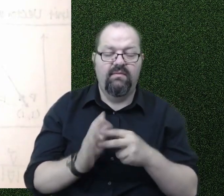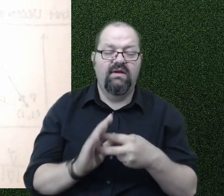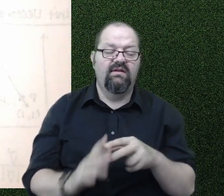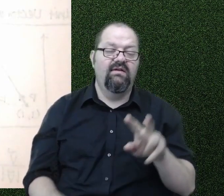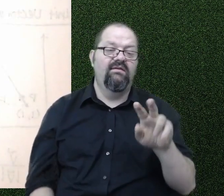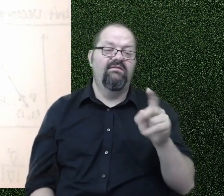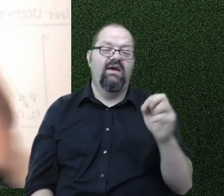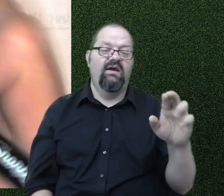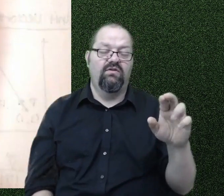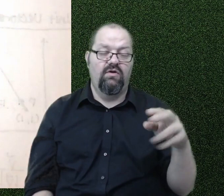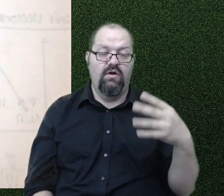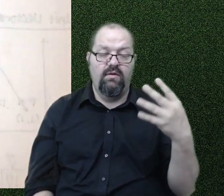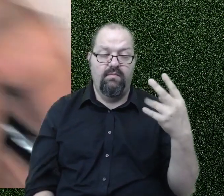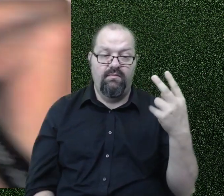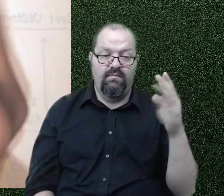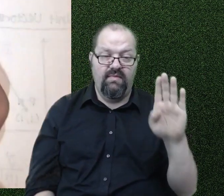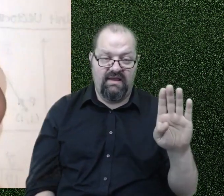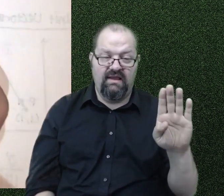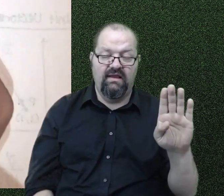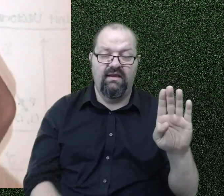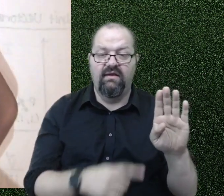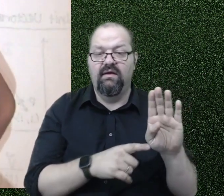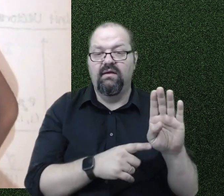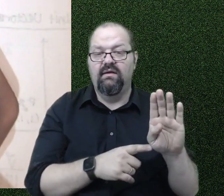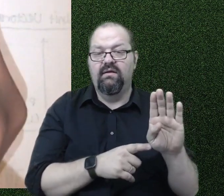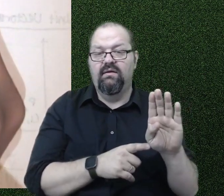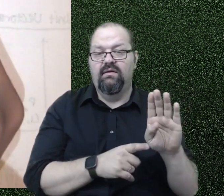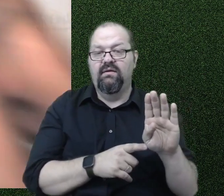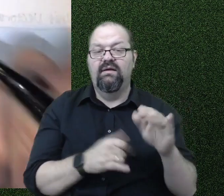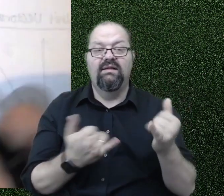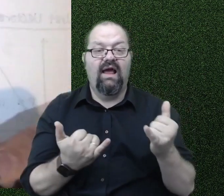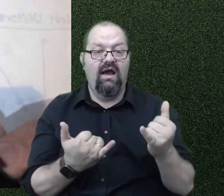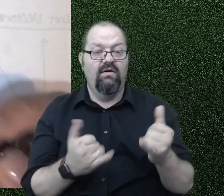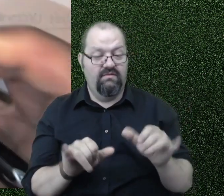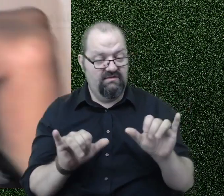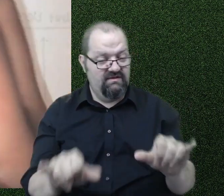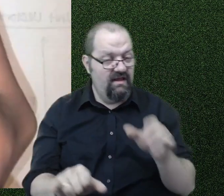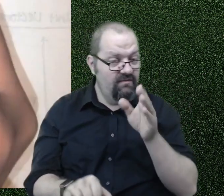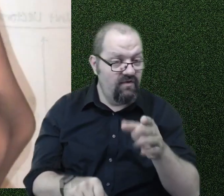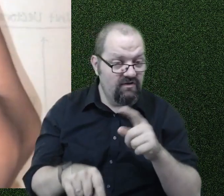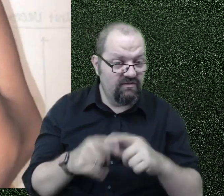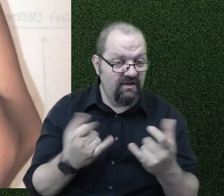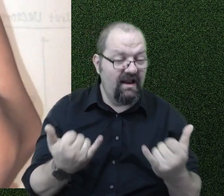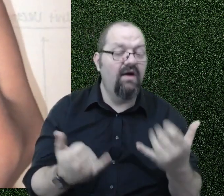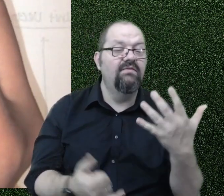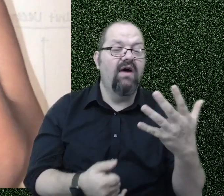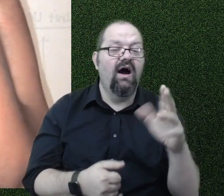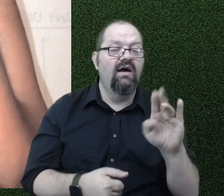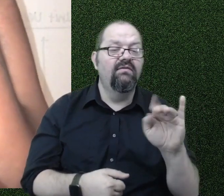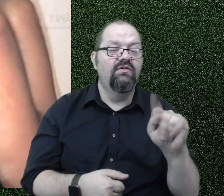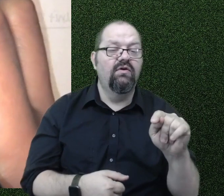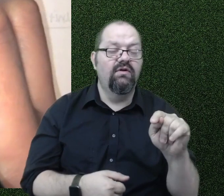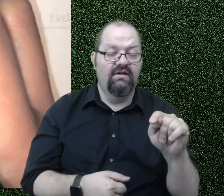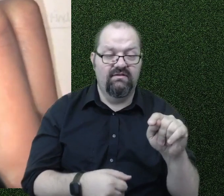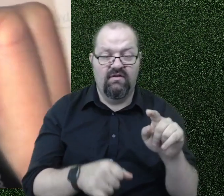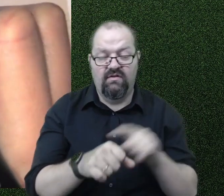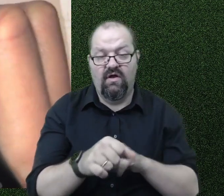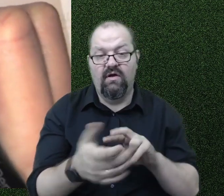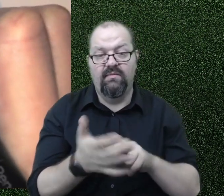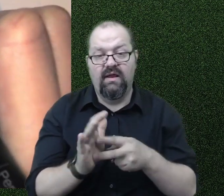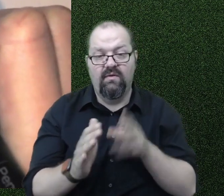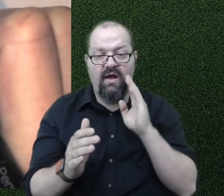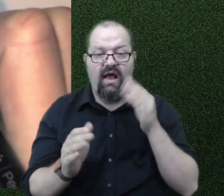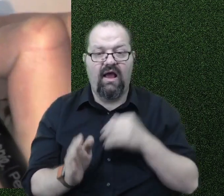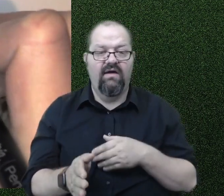v, which points in that direction but is 5 units long, well, first I take the unit vector, cosine theta,